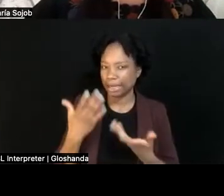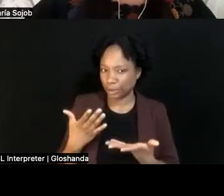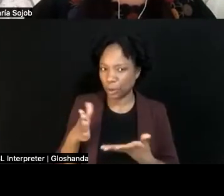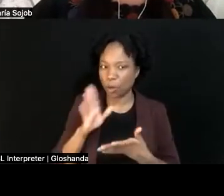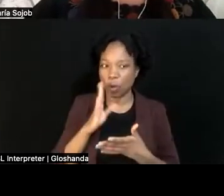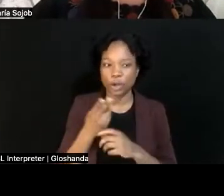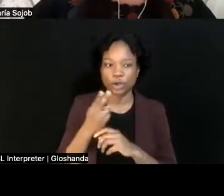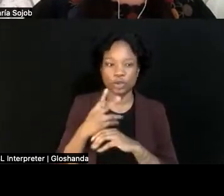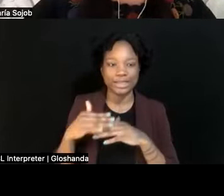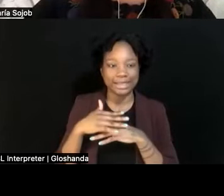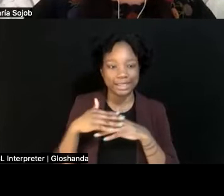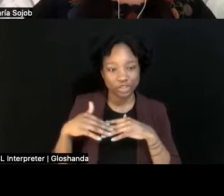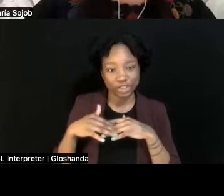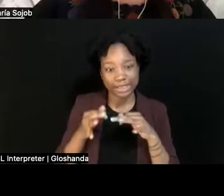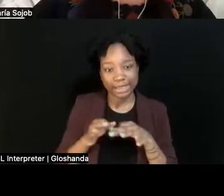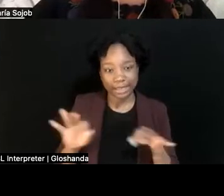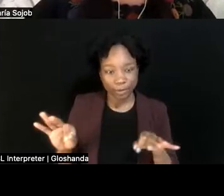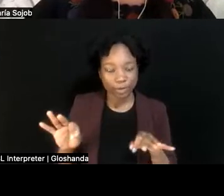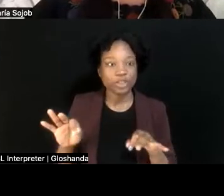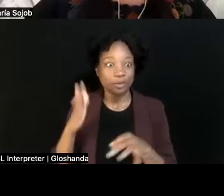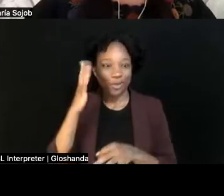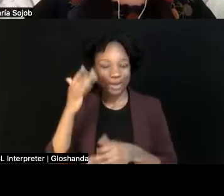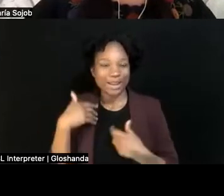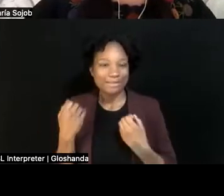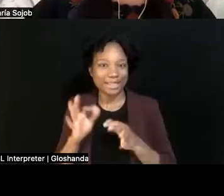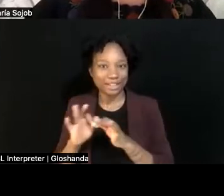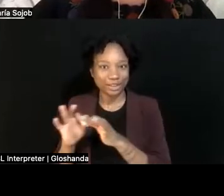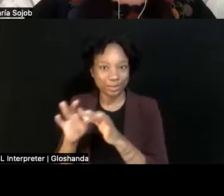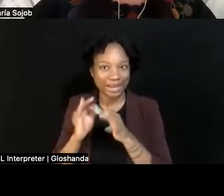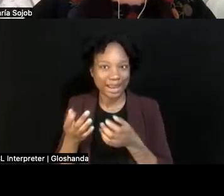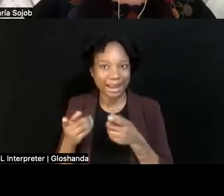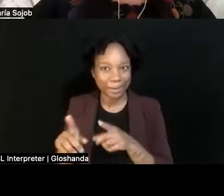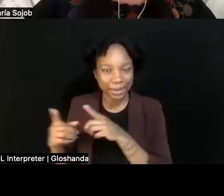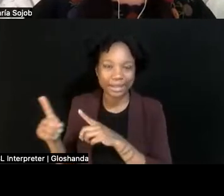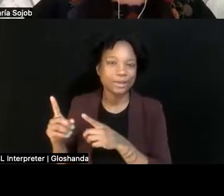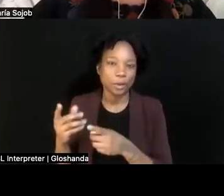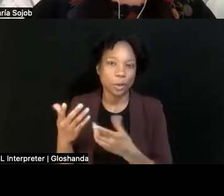language you would also like to do, or however you want to start things off in a good way.